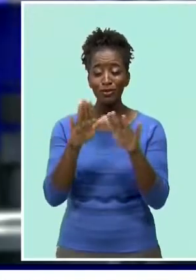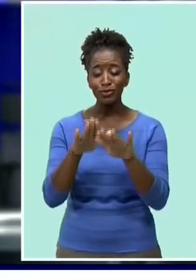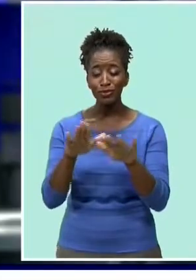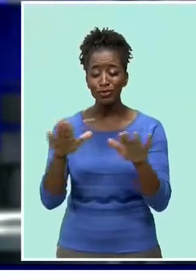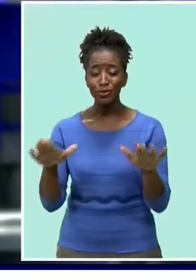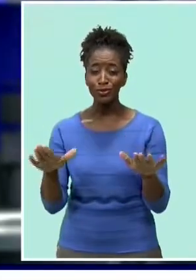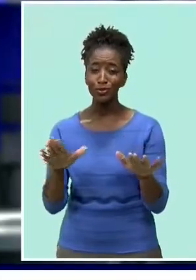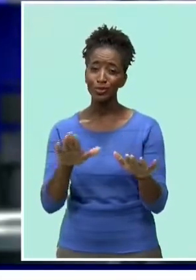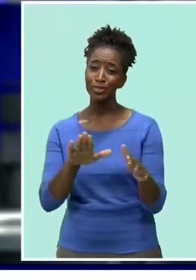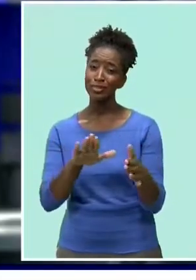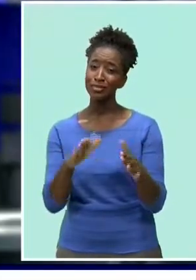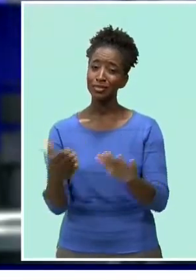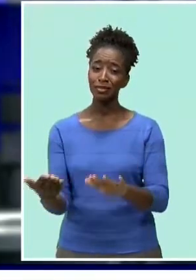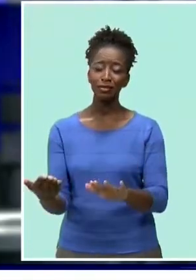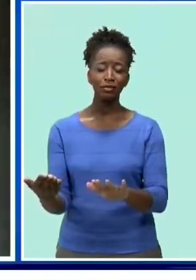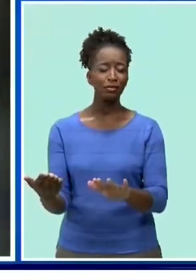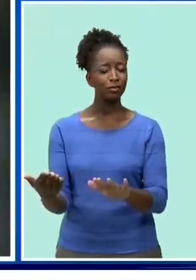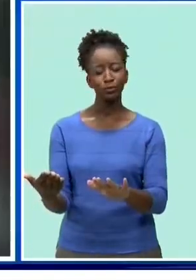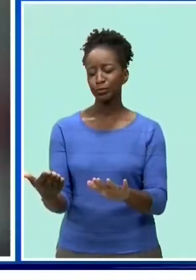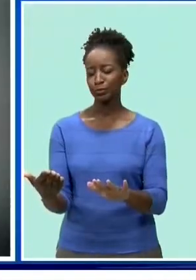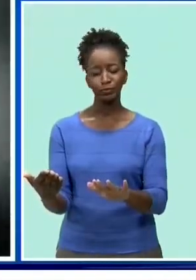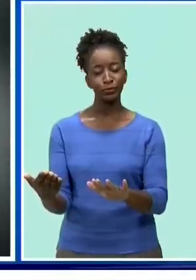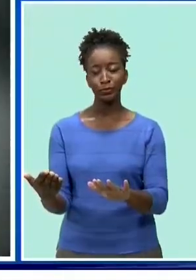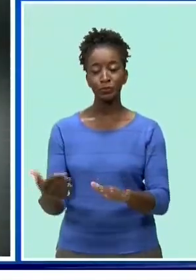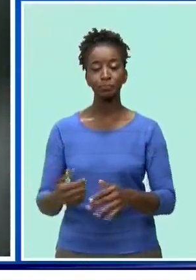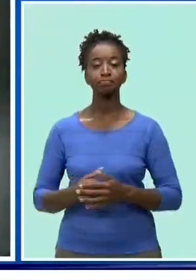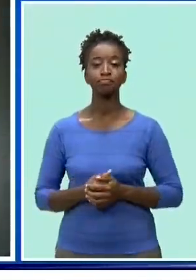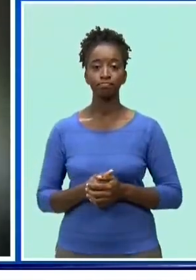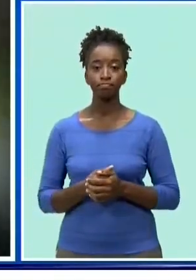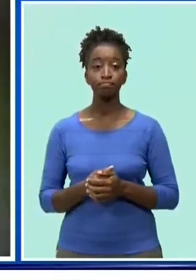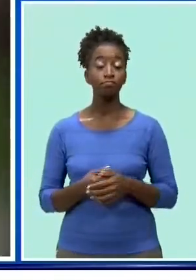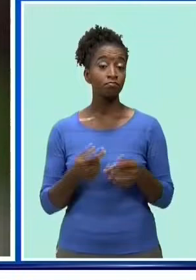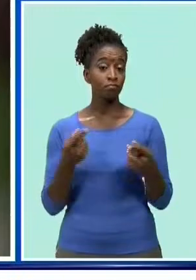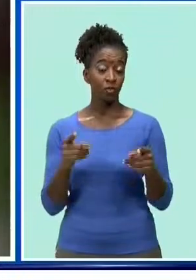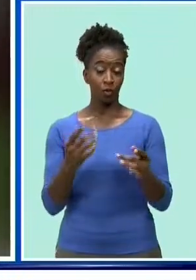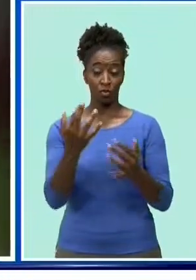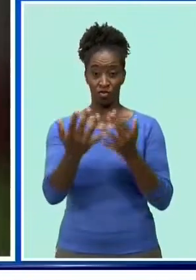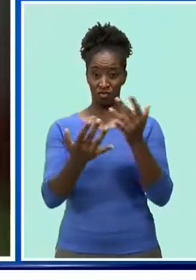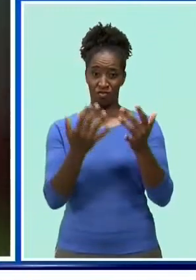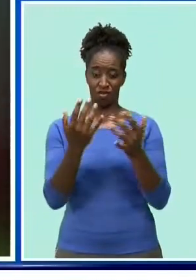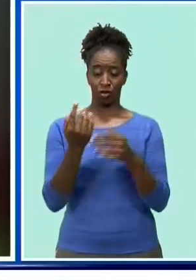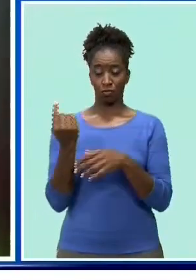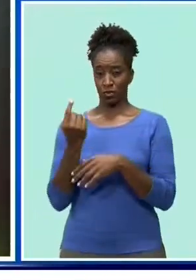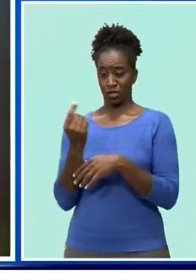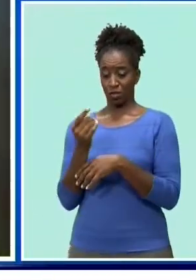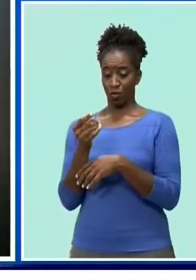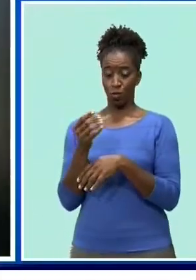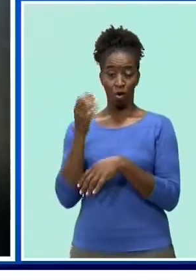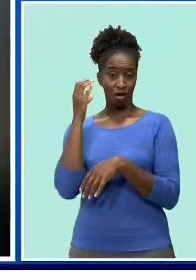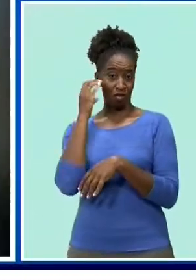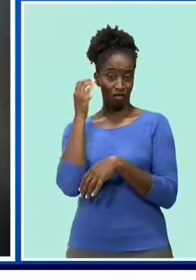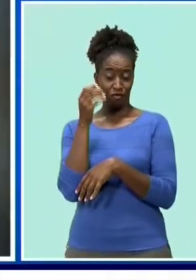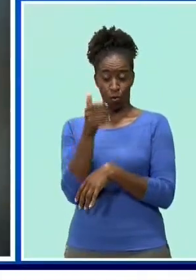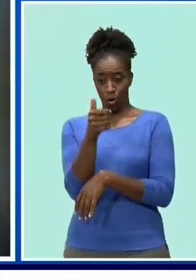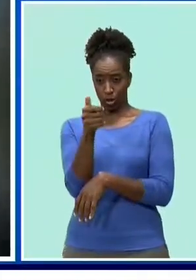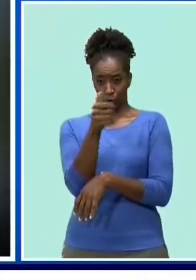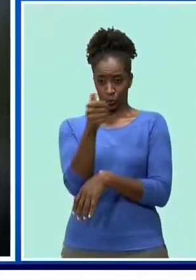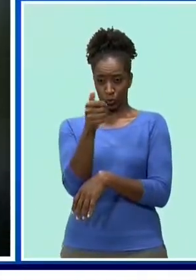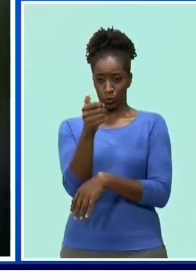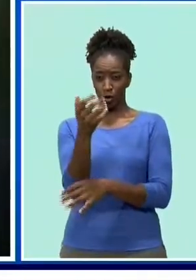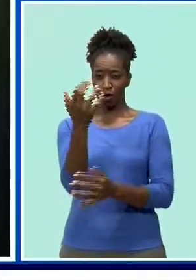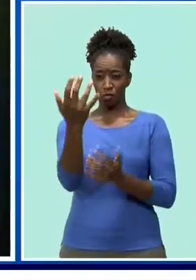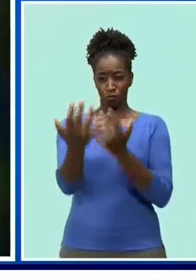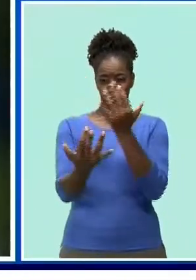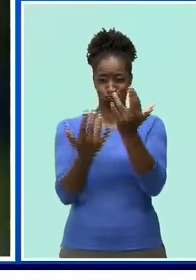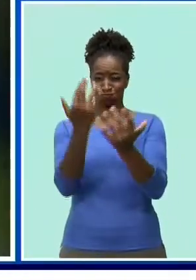like this. This video, shot from across the road in the area of Simpson Motors, shows the flames billowing